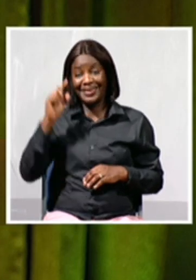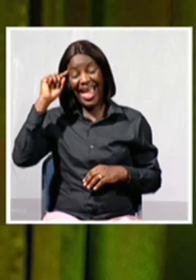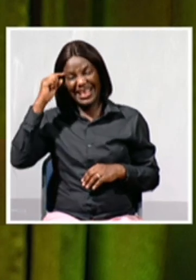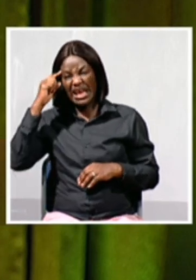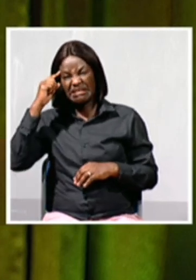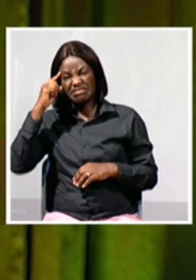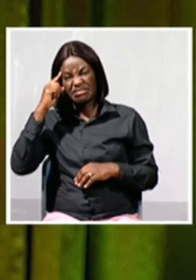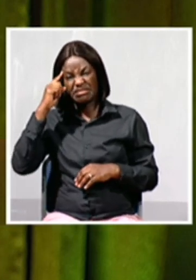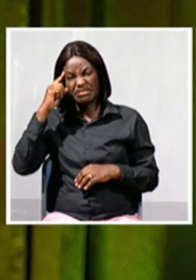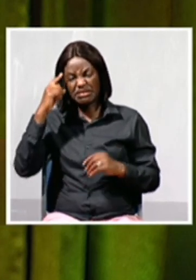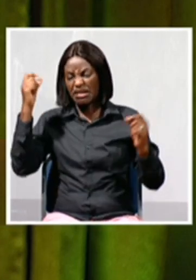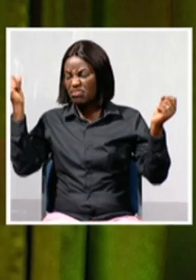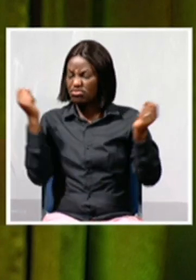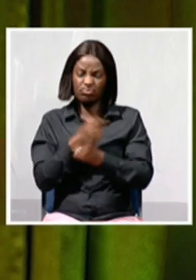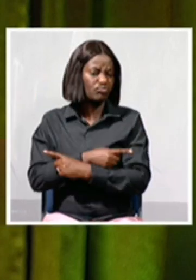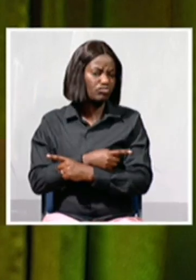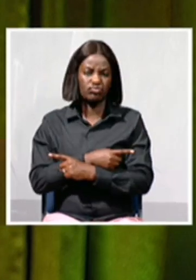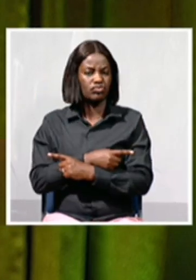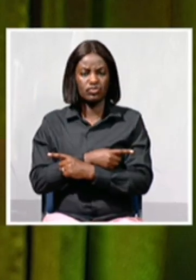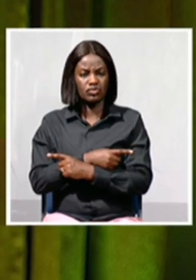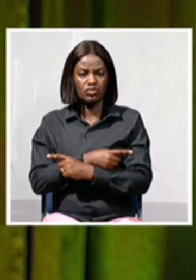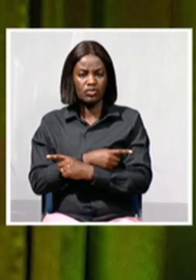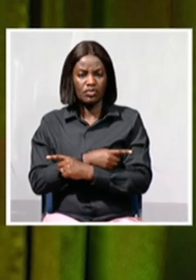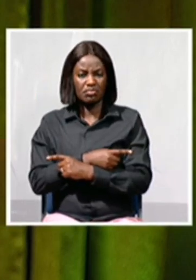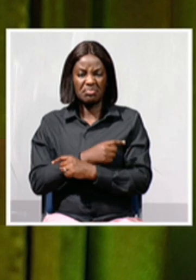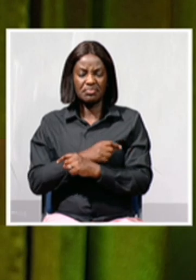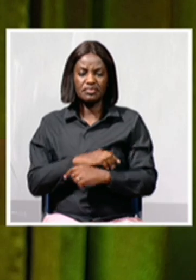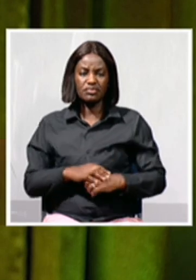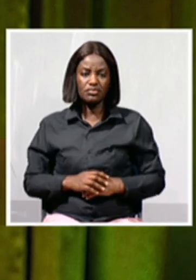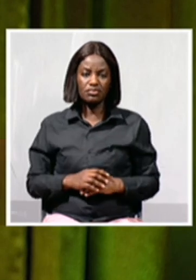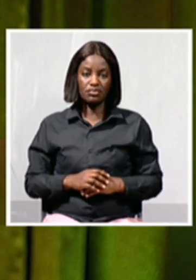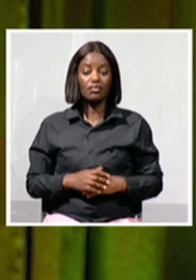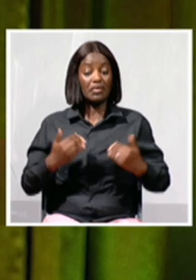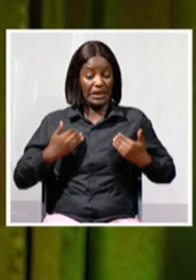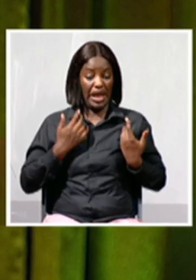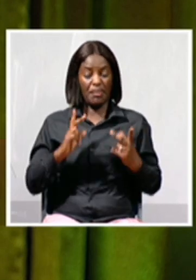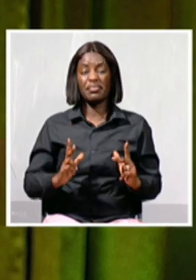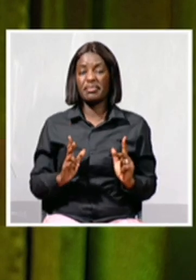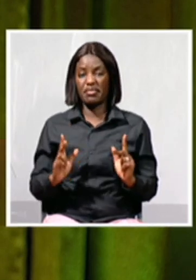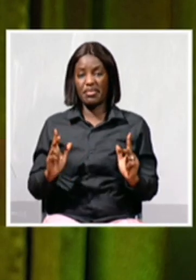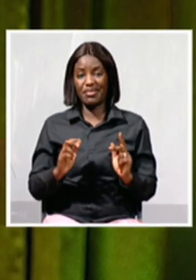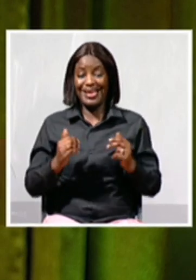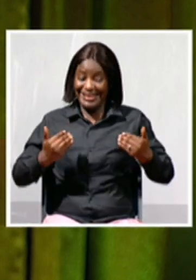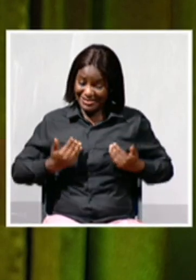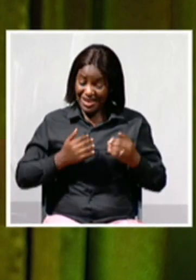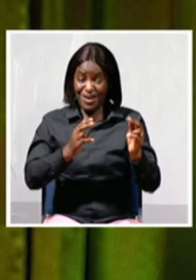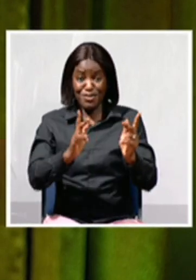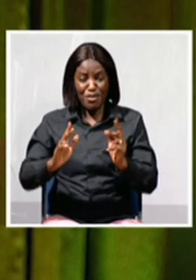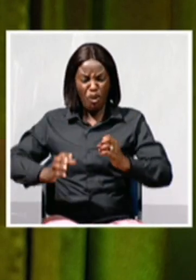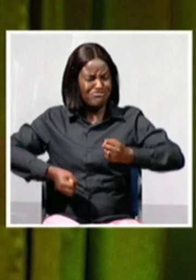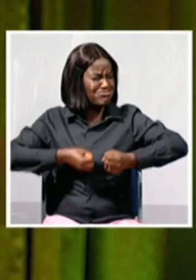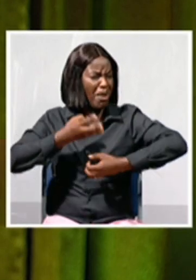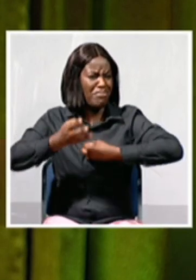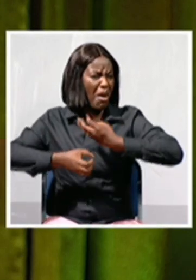unfair. Gen Z and the young people of this era are very vocal, and the constant narrative